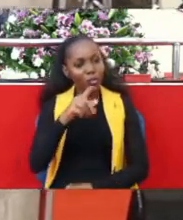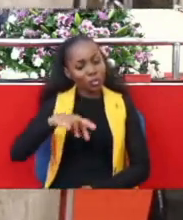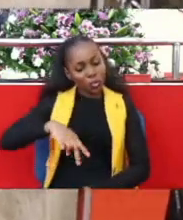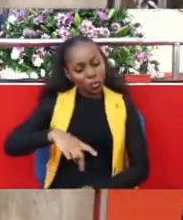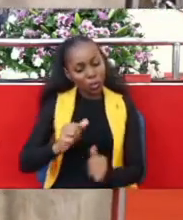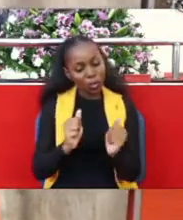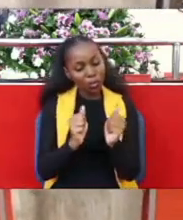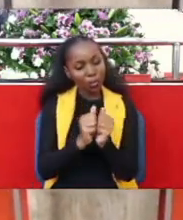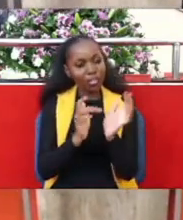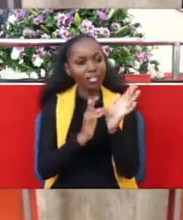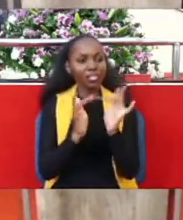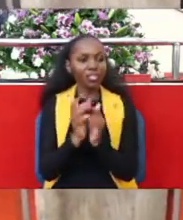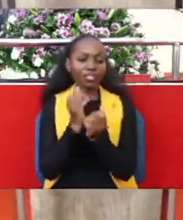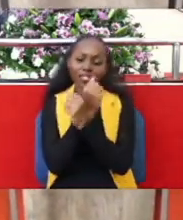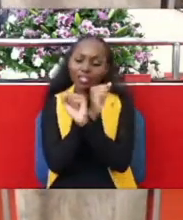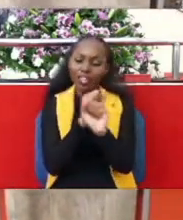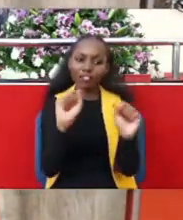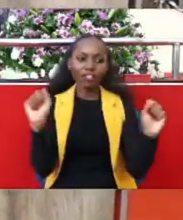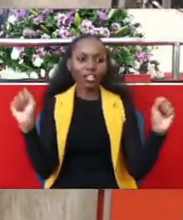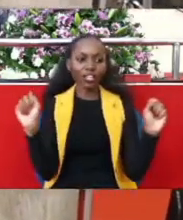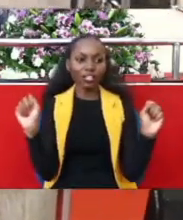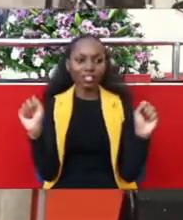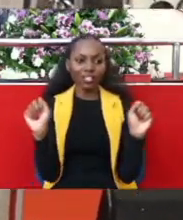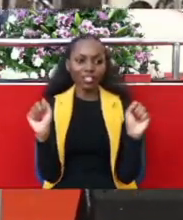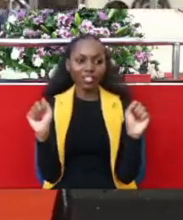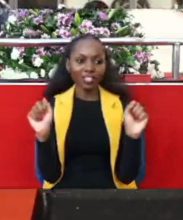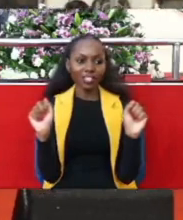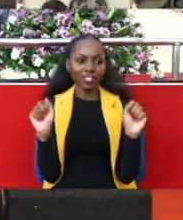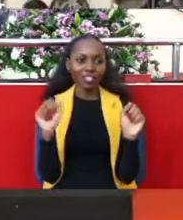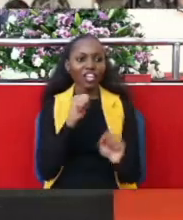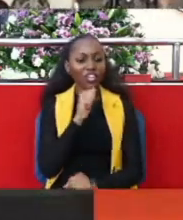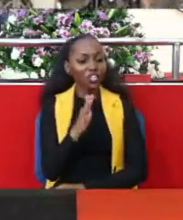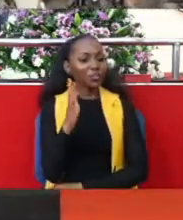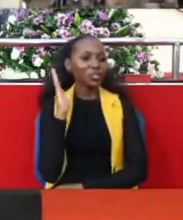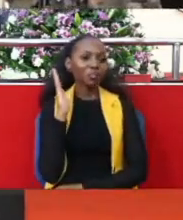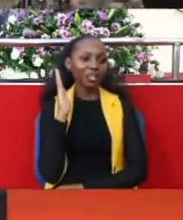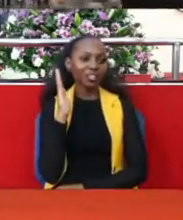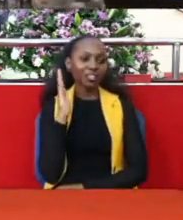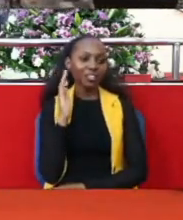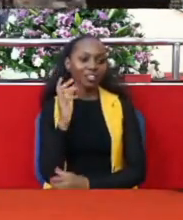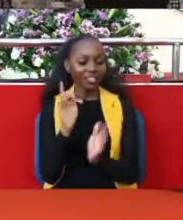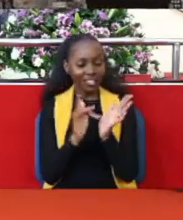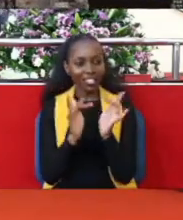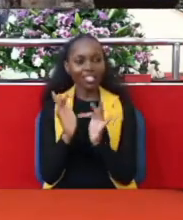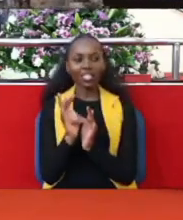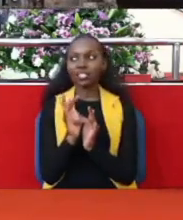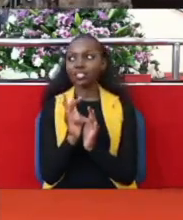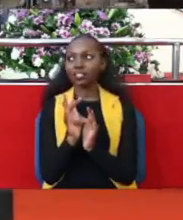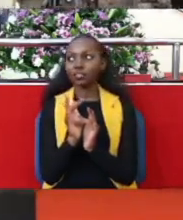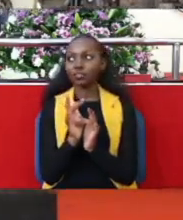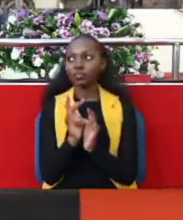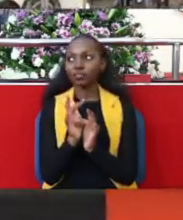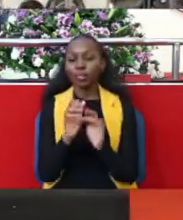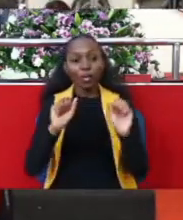your house in safety. You can go with him up country in safety. You can even meet with that witch, but